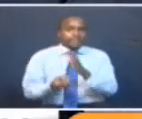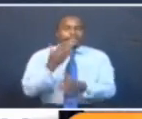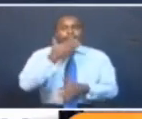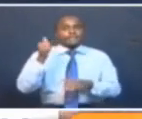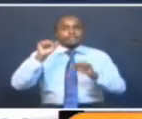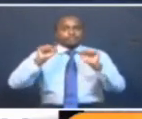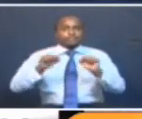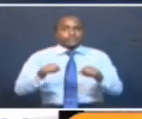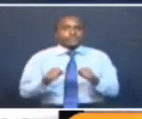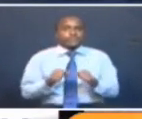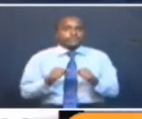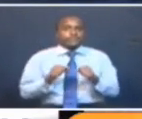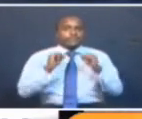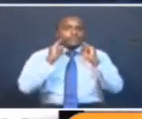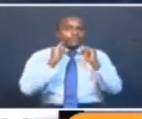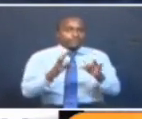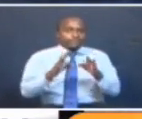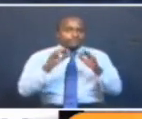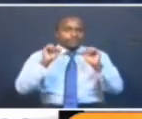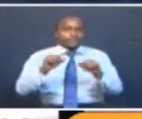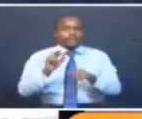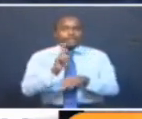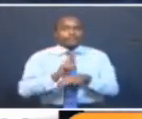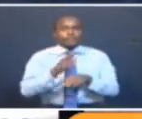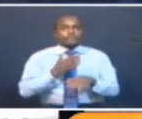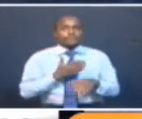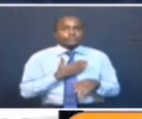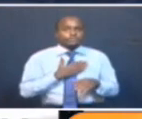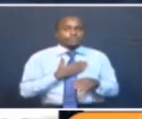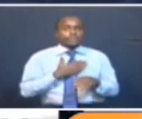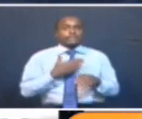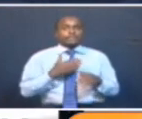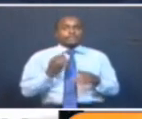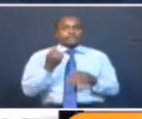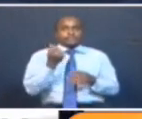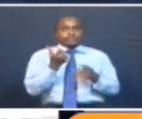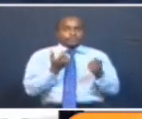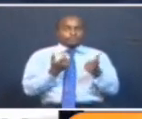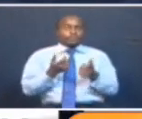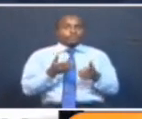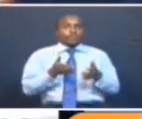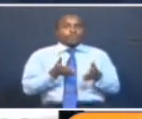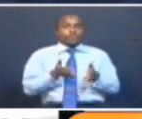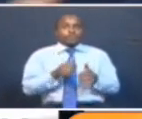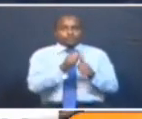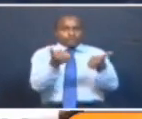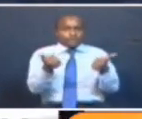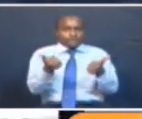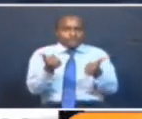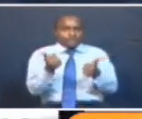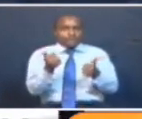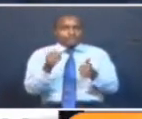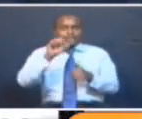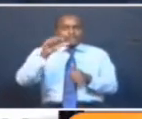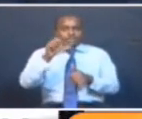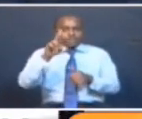possibility if I can use my assets well. And I think that the SGR, forget about the cost,